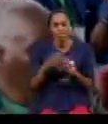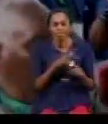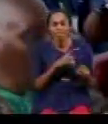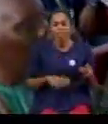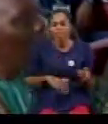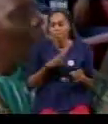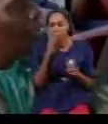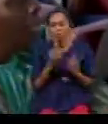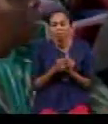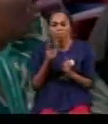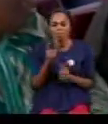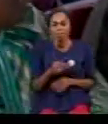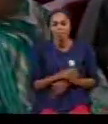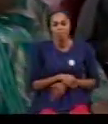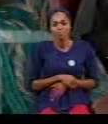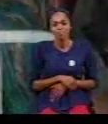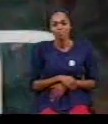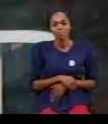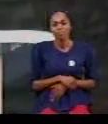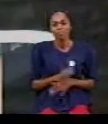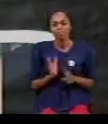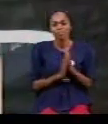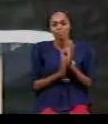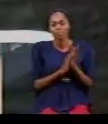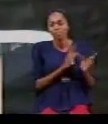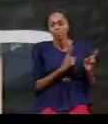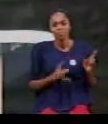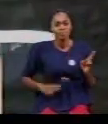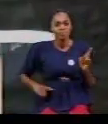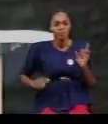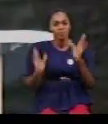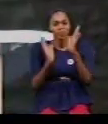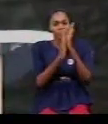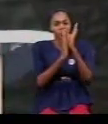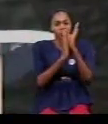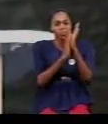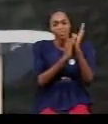the Lord. I said, praise the Lord.